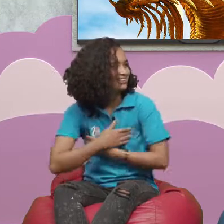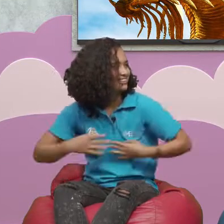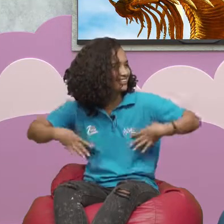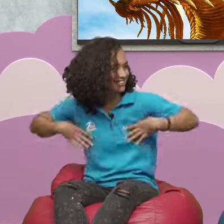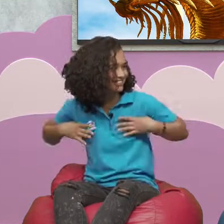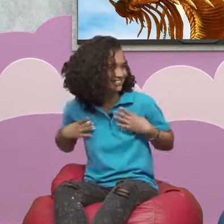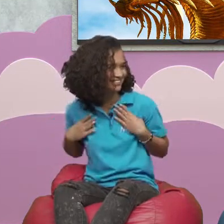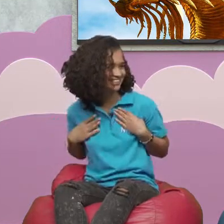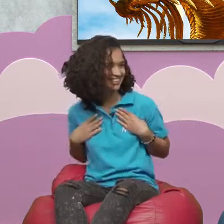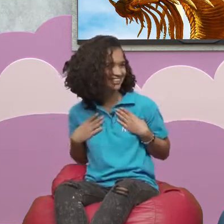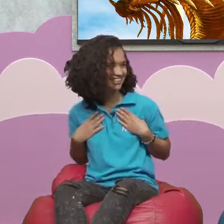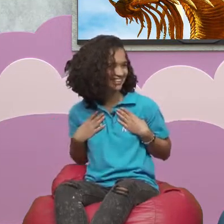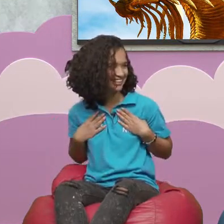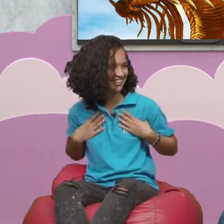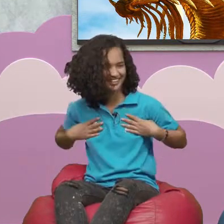bladder?